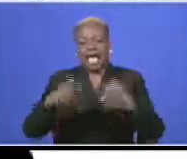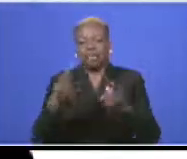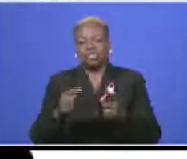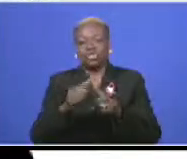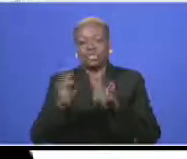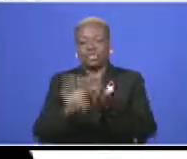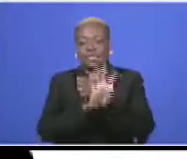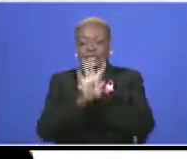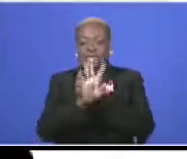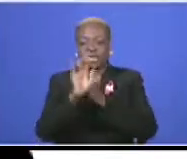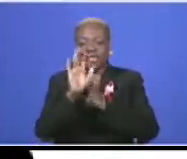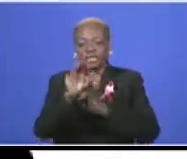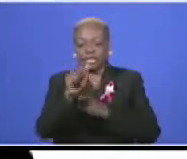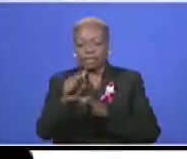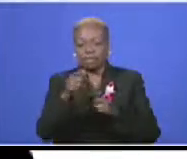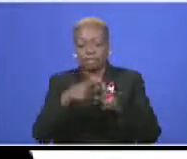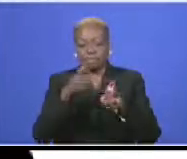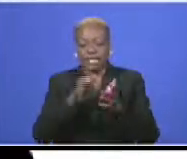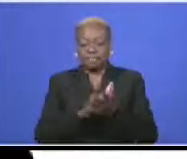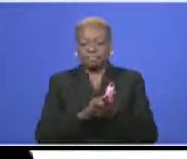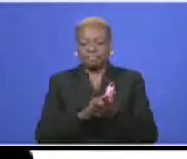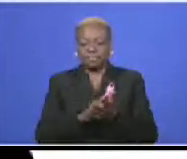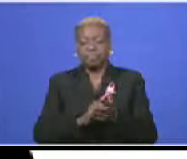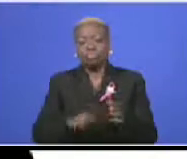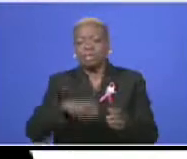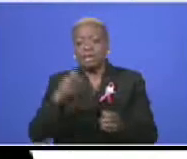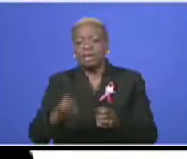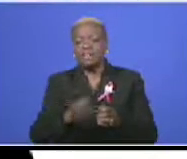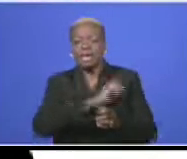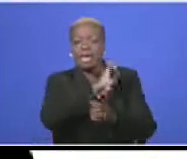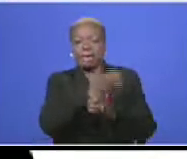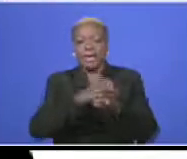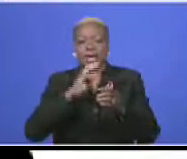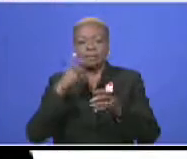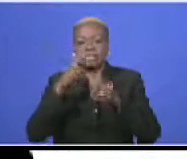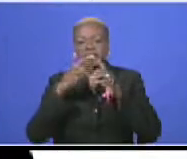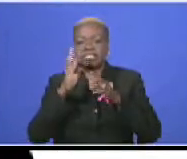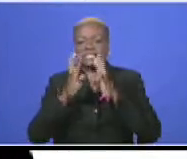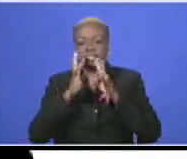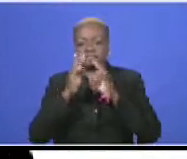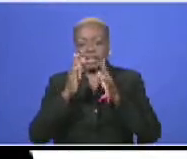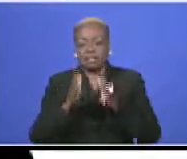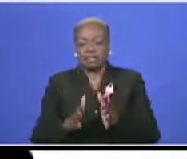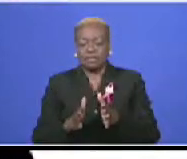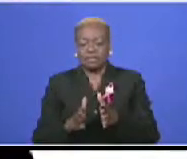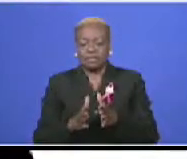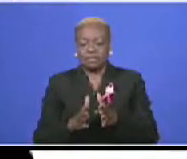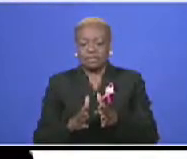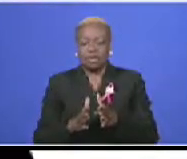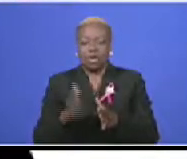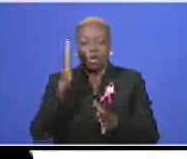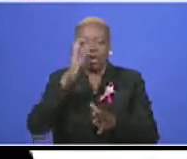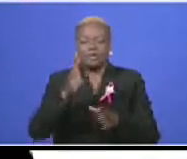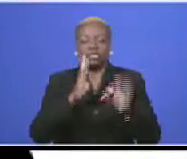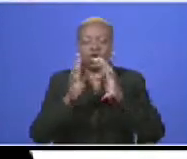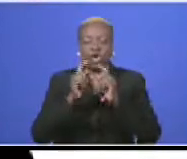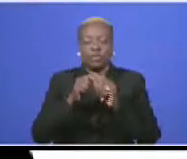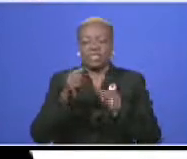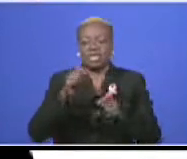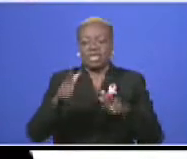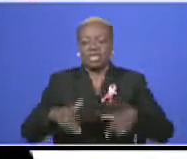yourself from those kinds of things. And other empowerment speakers who will be speaking to the young ladies here